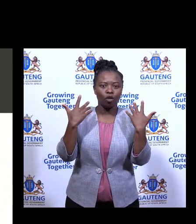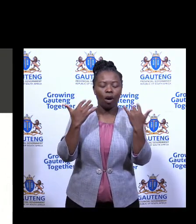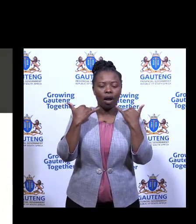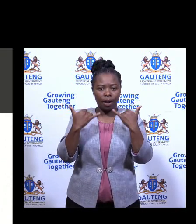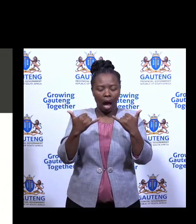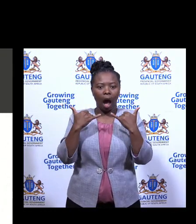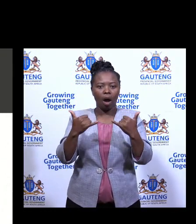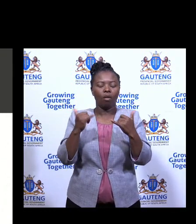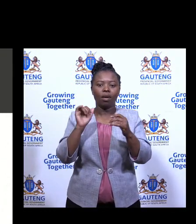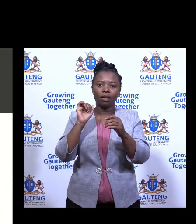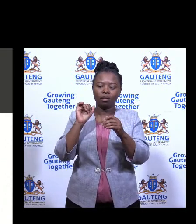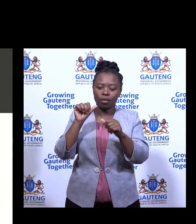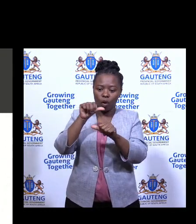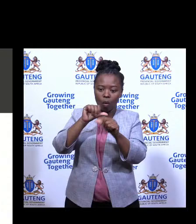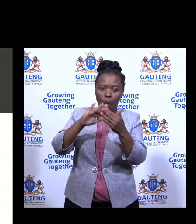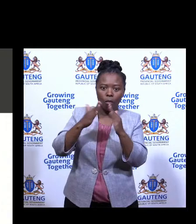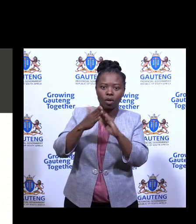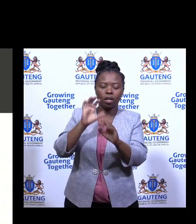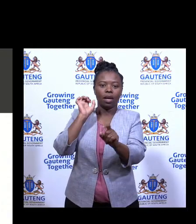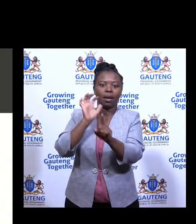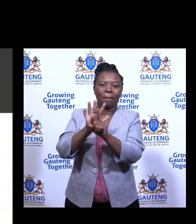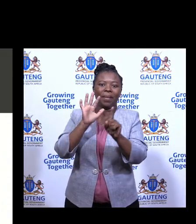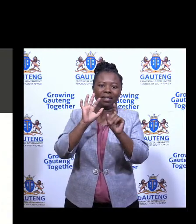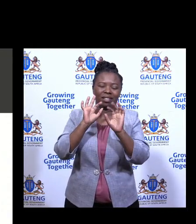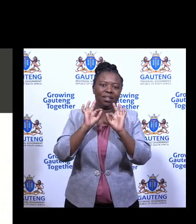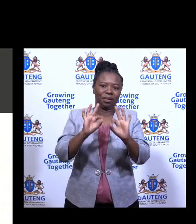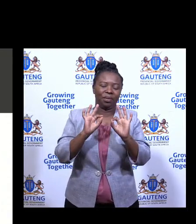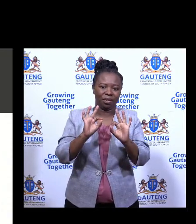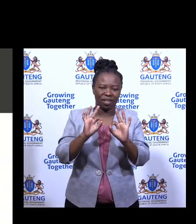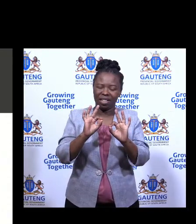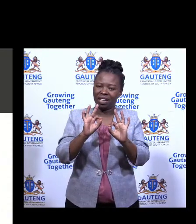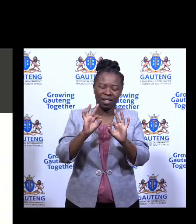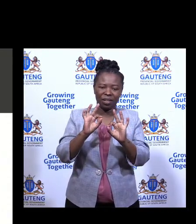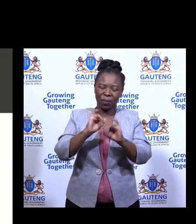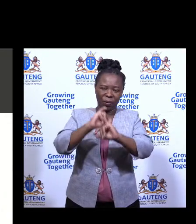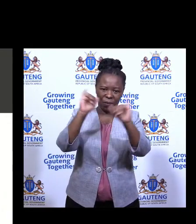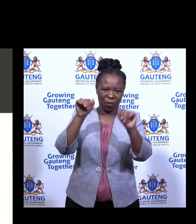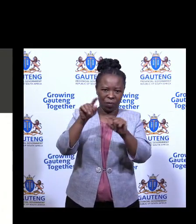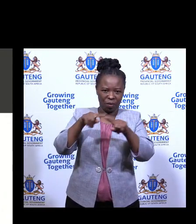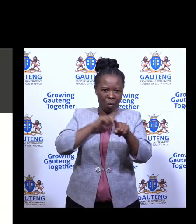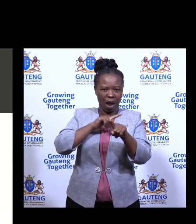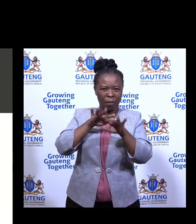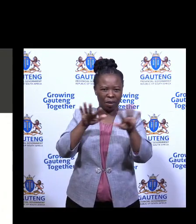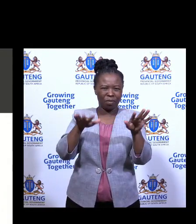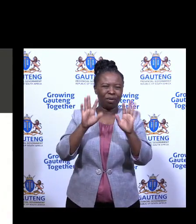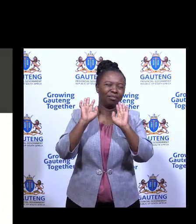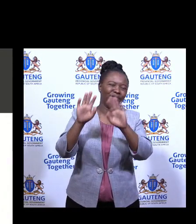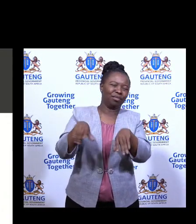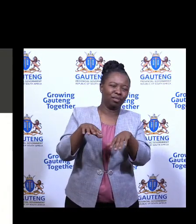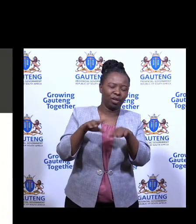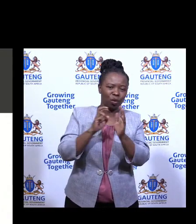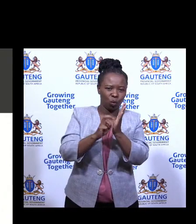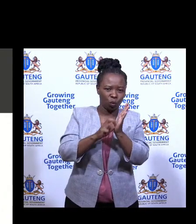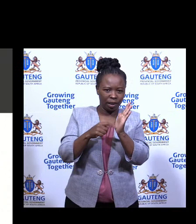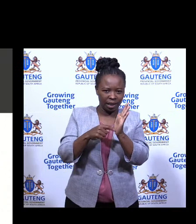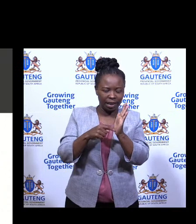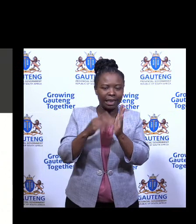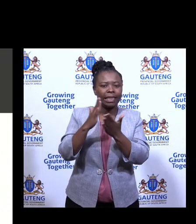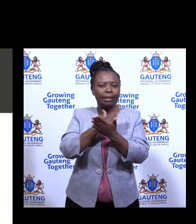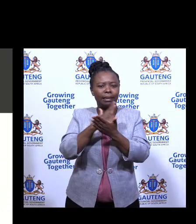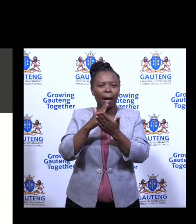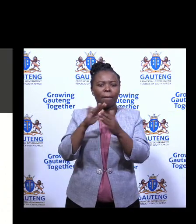impact on society, on communities, and on the economy. Many people have been experiencing high levels